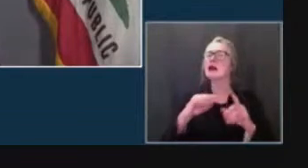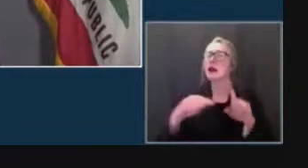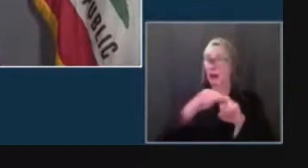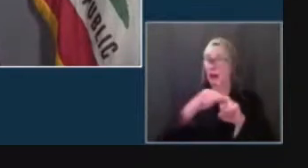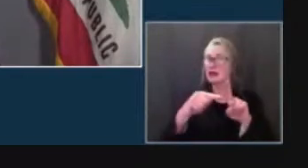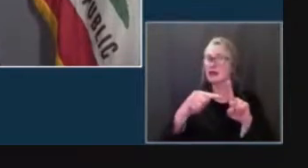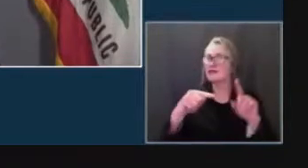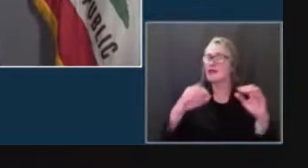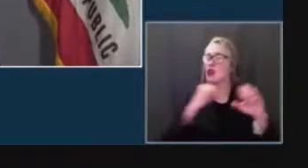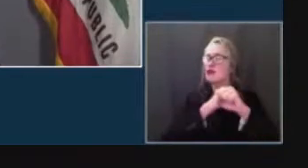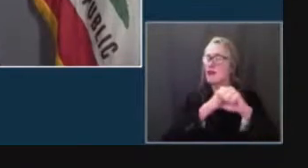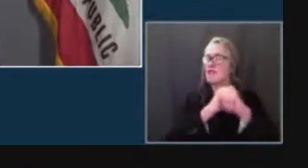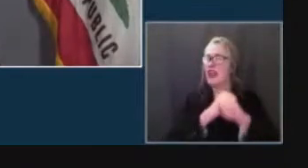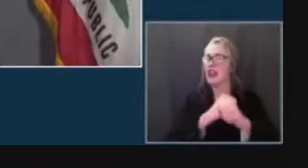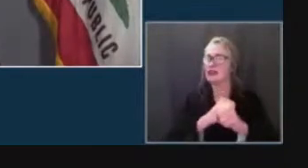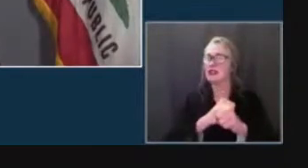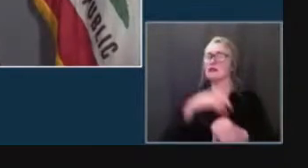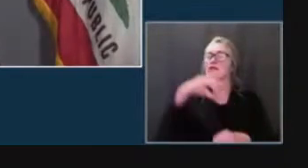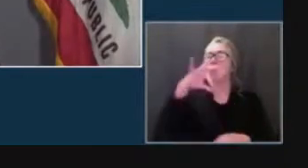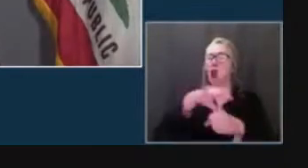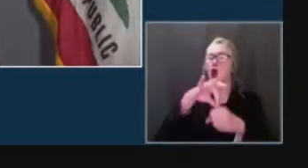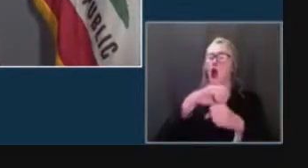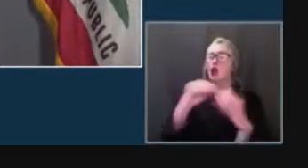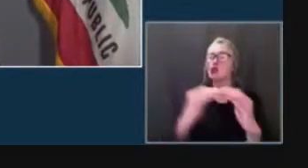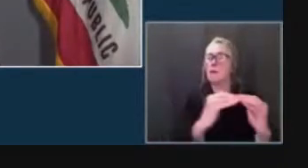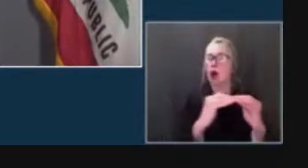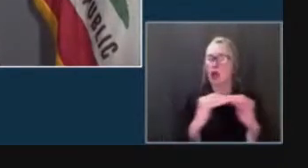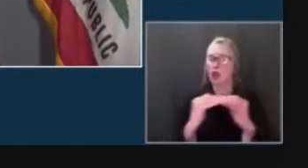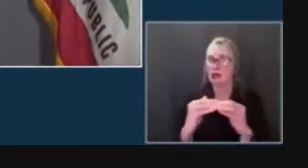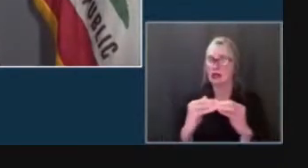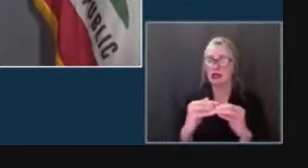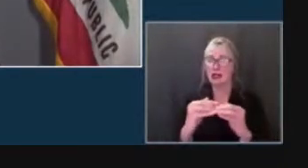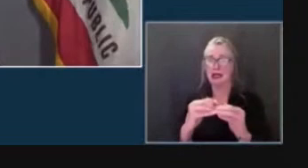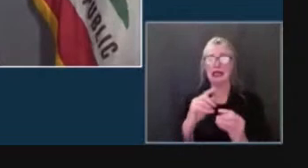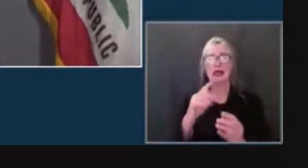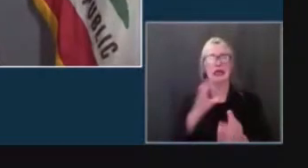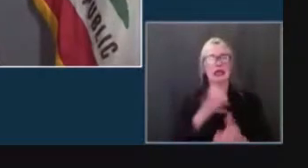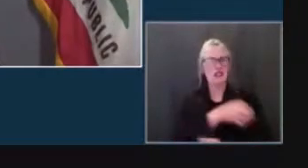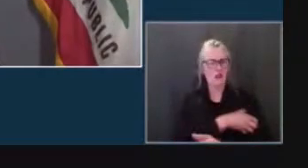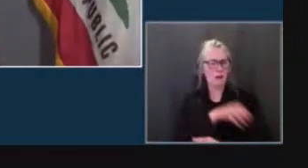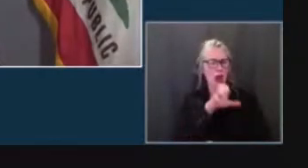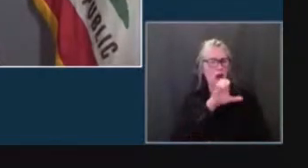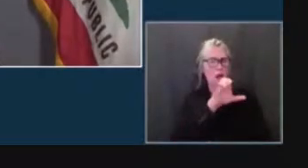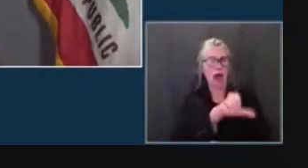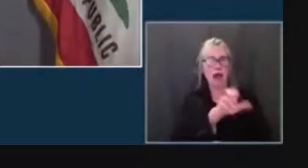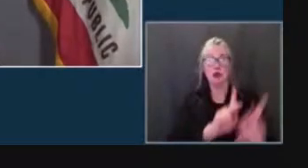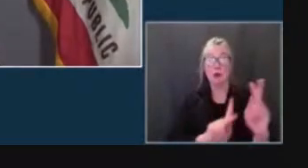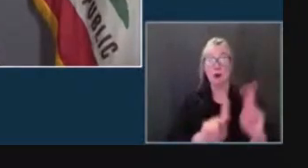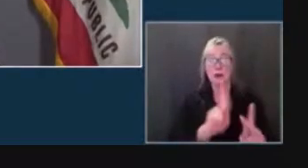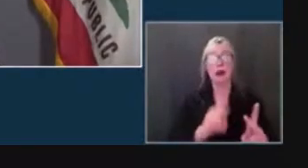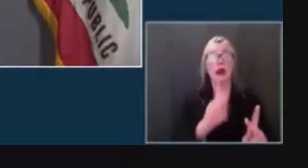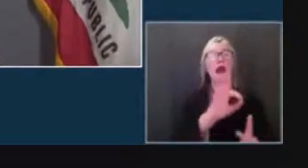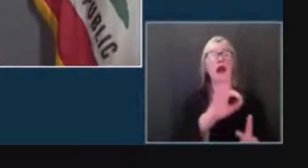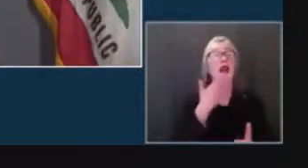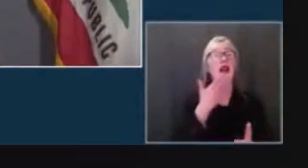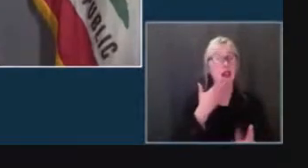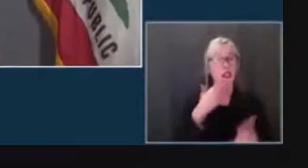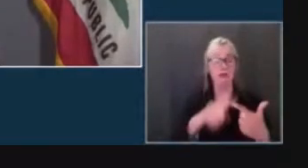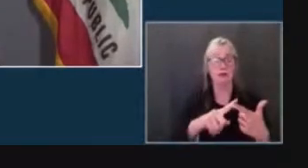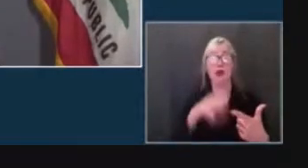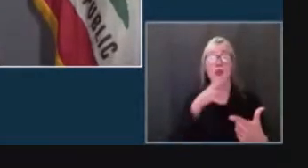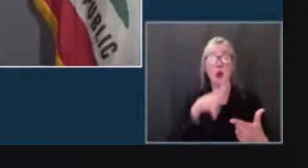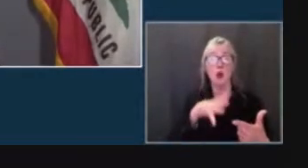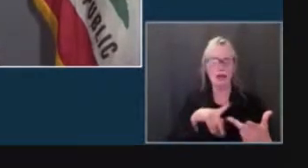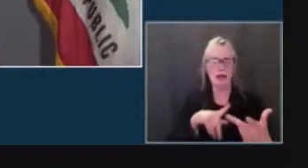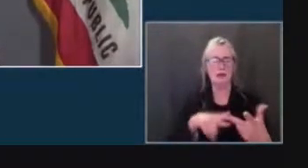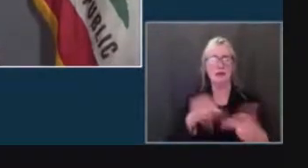putting power back in the hands of working people, people of color, immigrants, and women, and that power will transform our society. Let me give